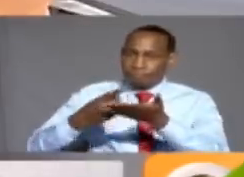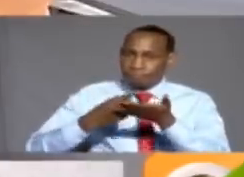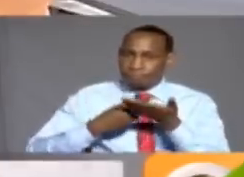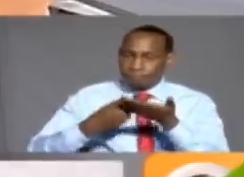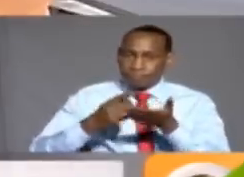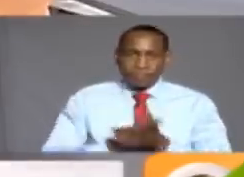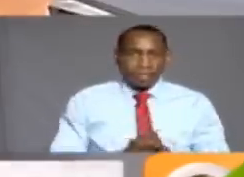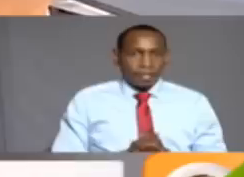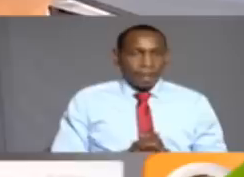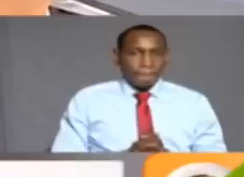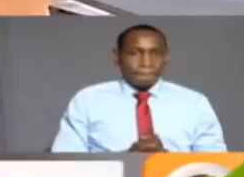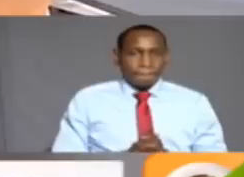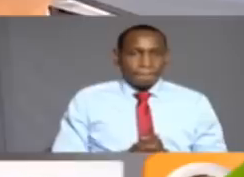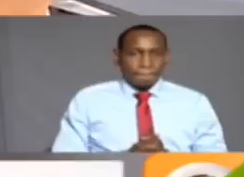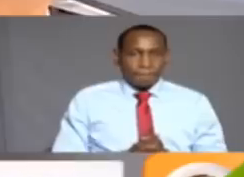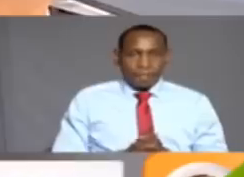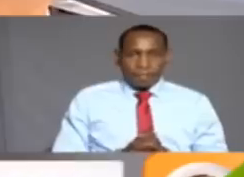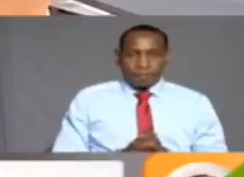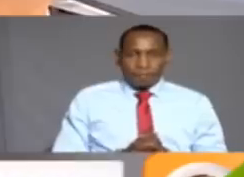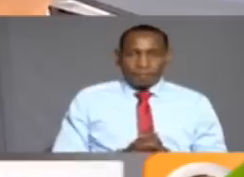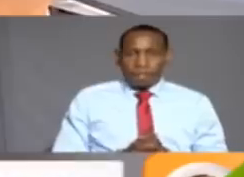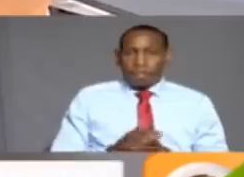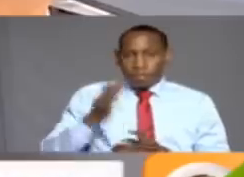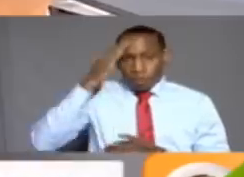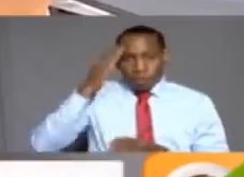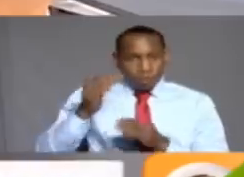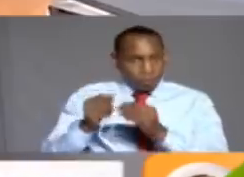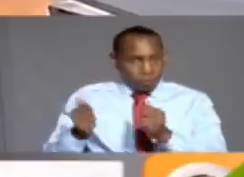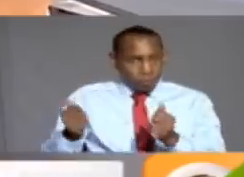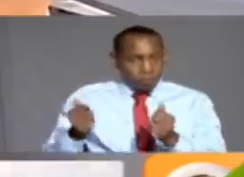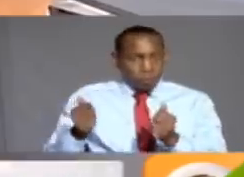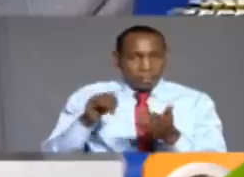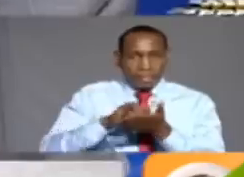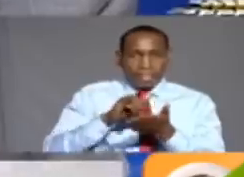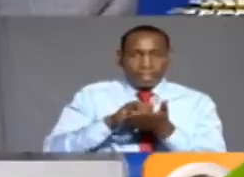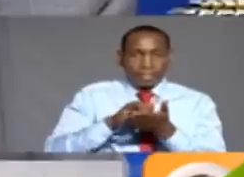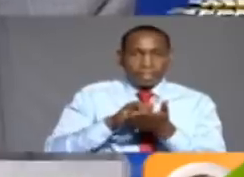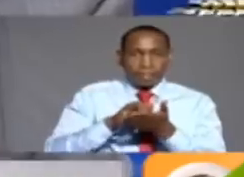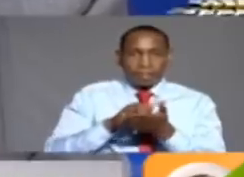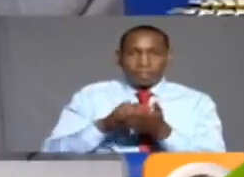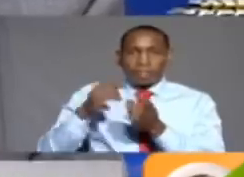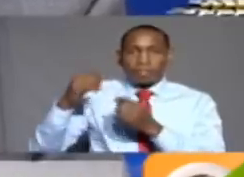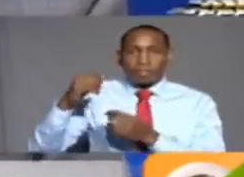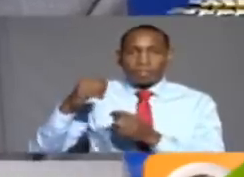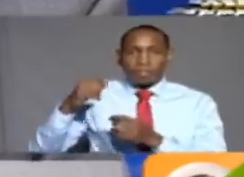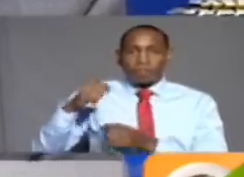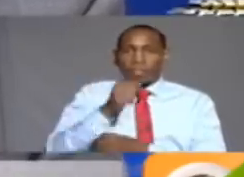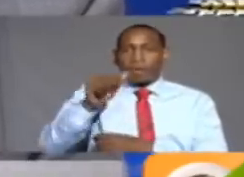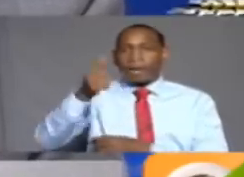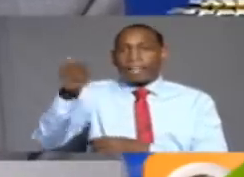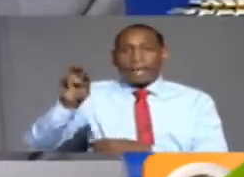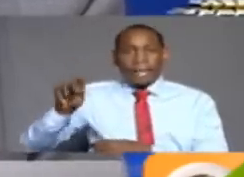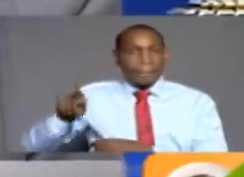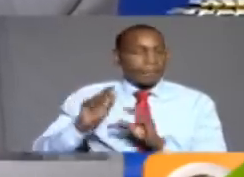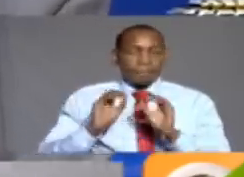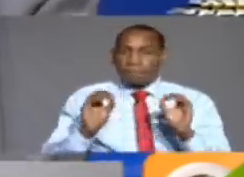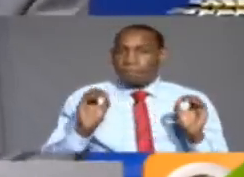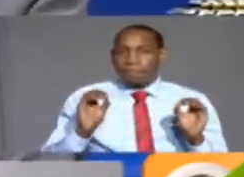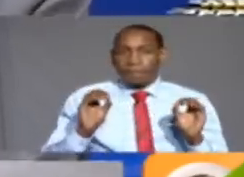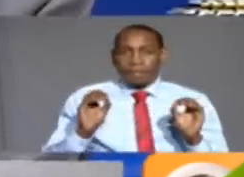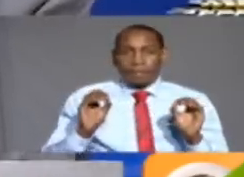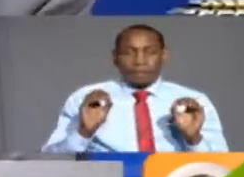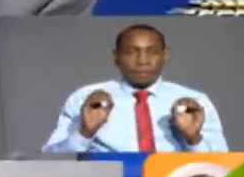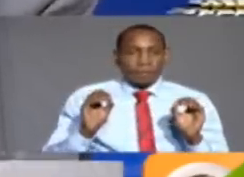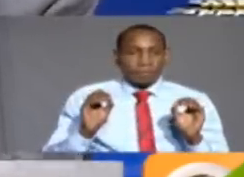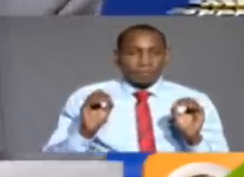They should be doing. Because you go to where the solution lies. The solution is not in that place where you are going to your fellow member of parliament. Yeah. But